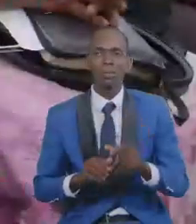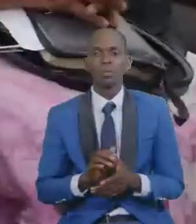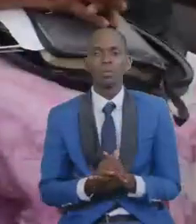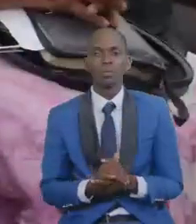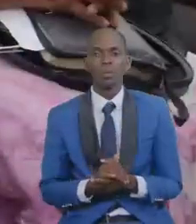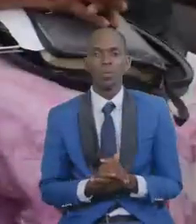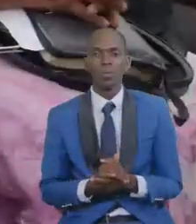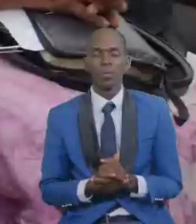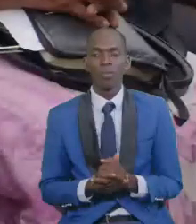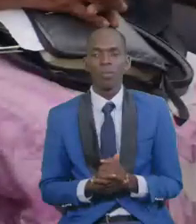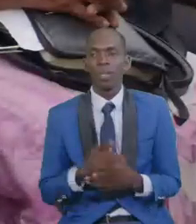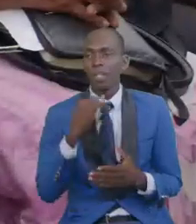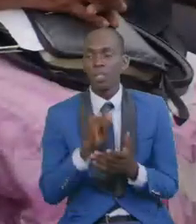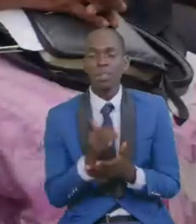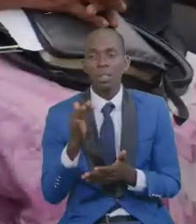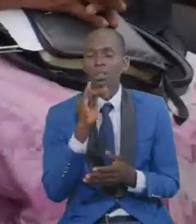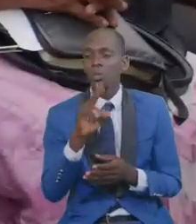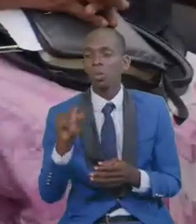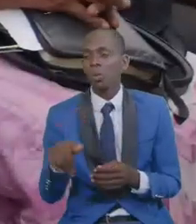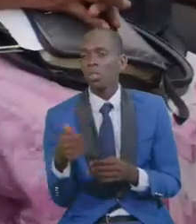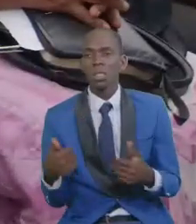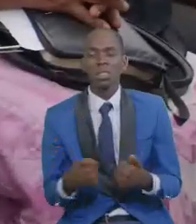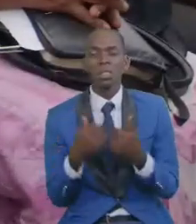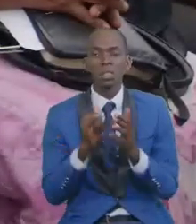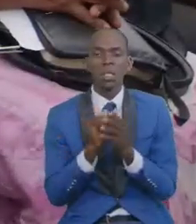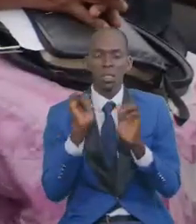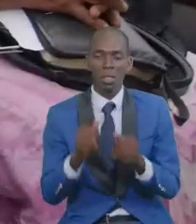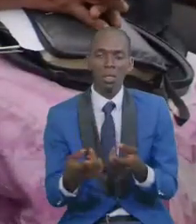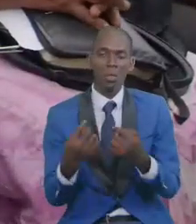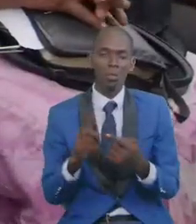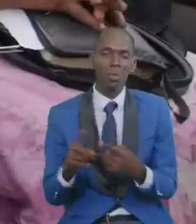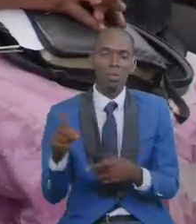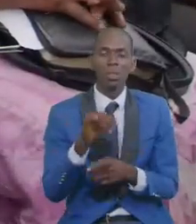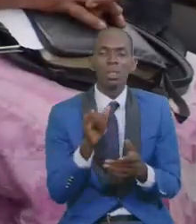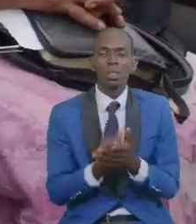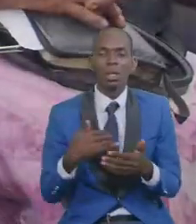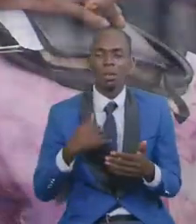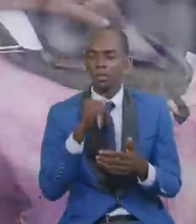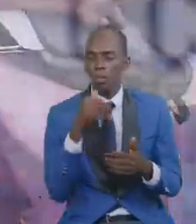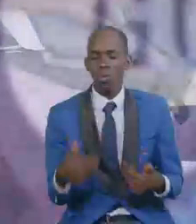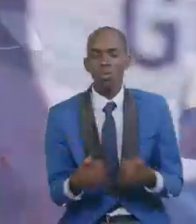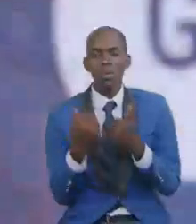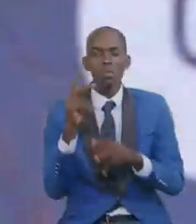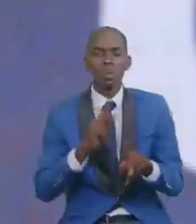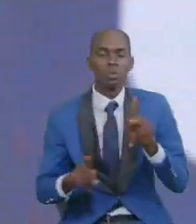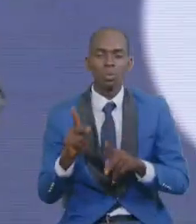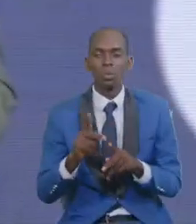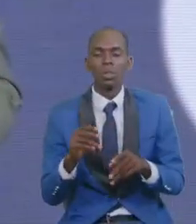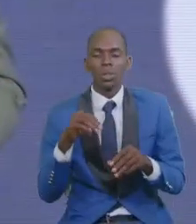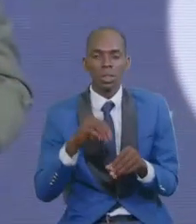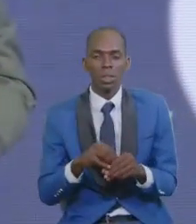He said, there's no other challenge that will confront you which had not confronted one of those people in chapter